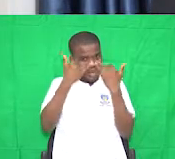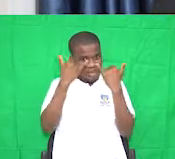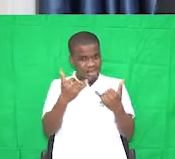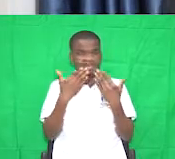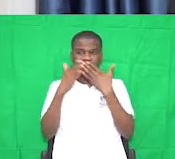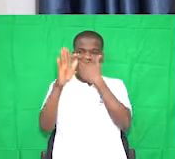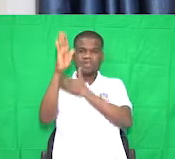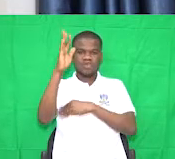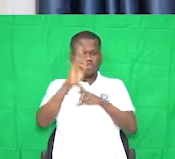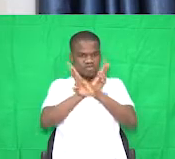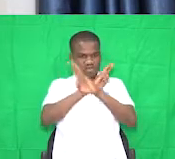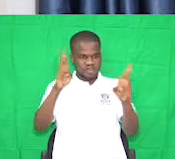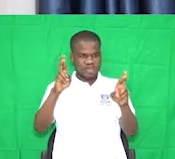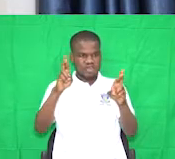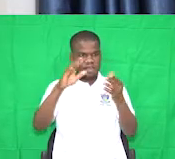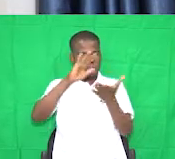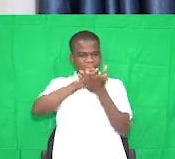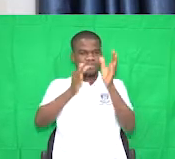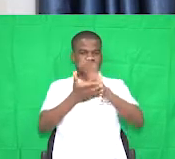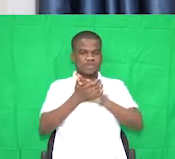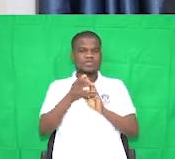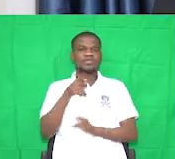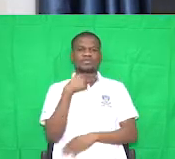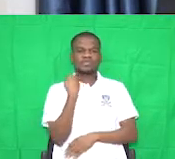into the ordained ministry.